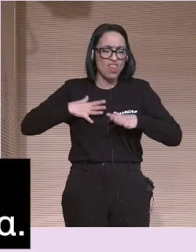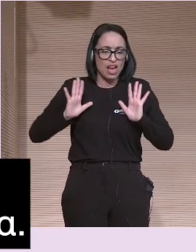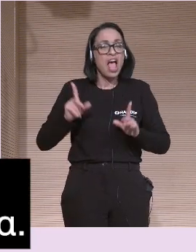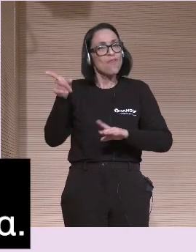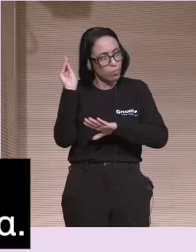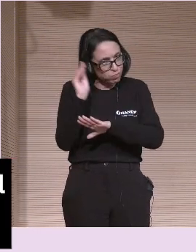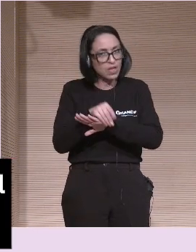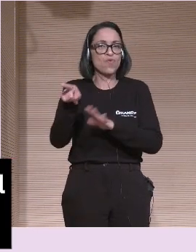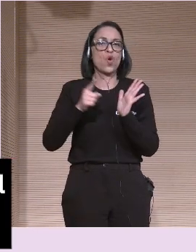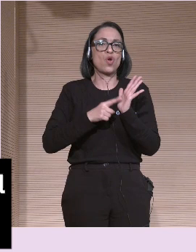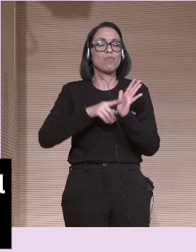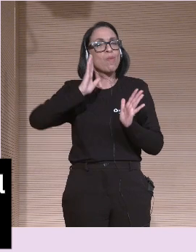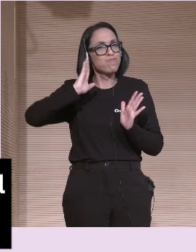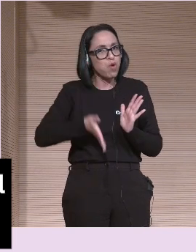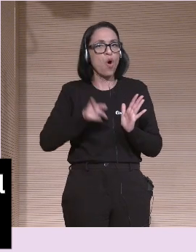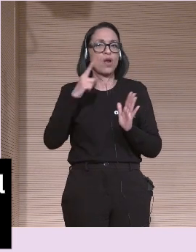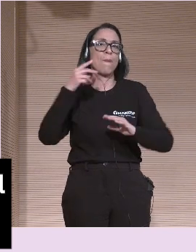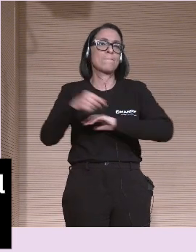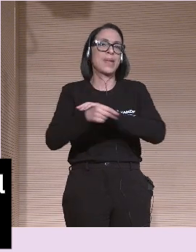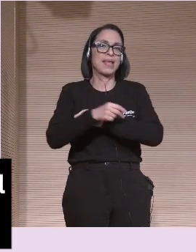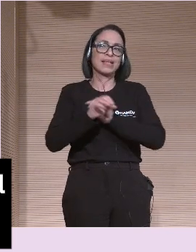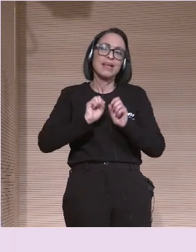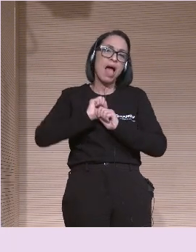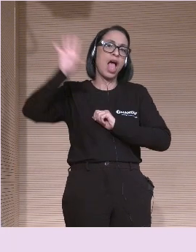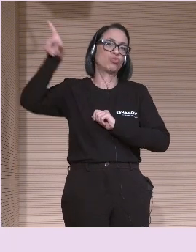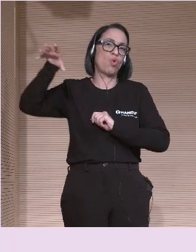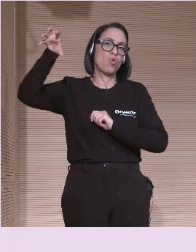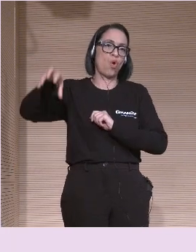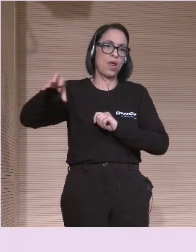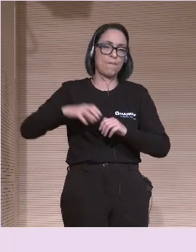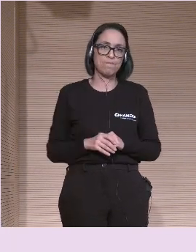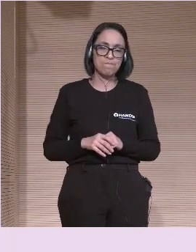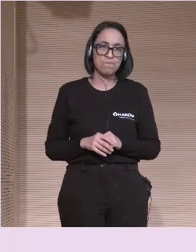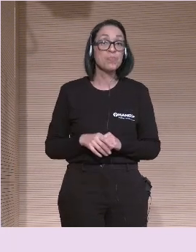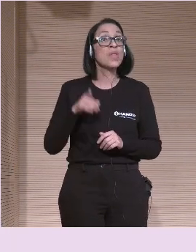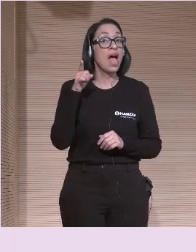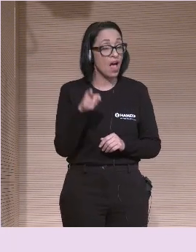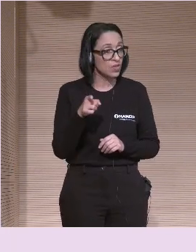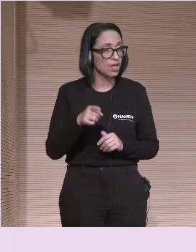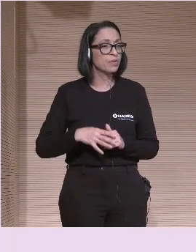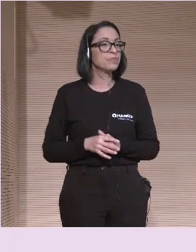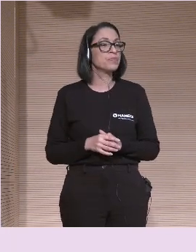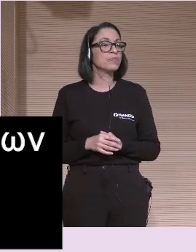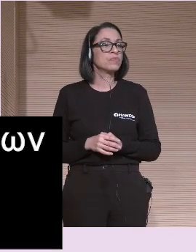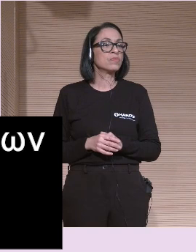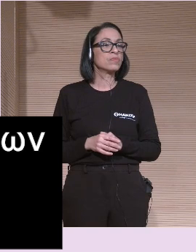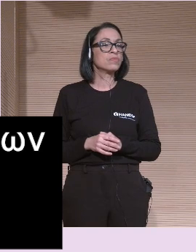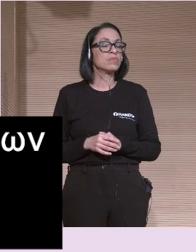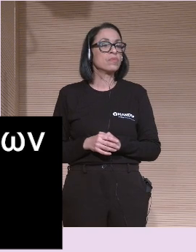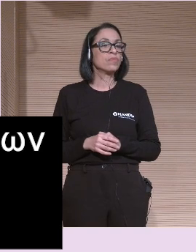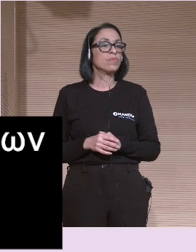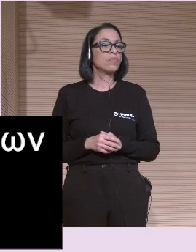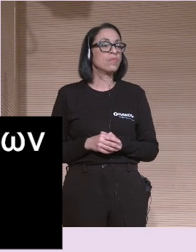out of the country. Before that, people could come and go as they please. And this was his election platform, which was an anti-immigrant platform, really. What's one of the